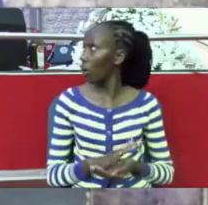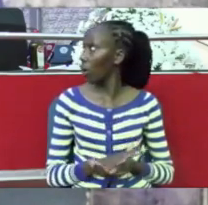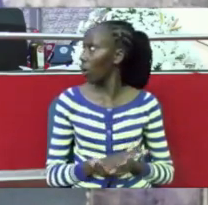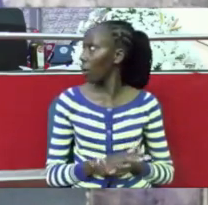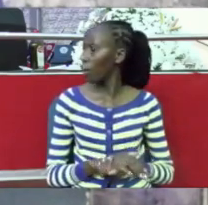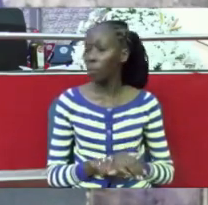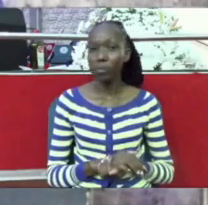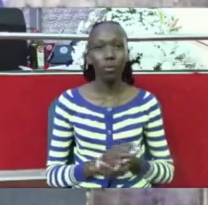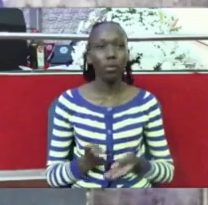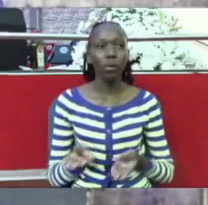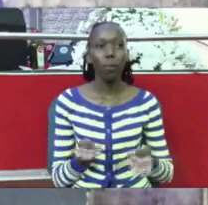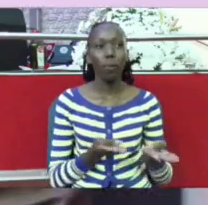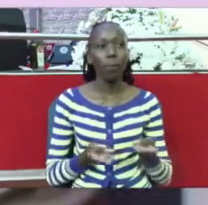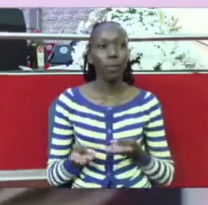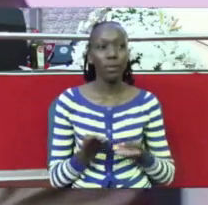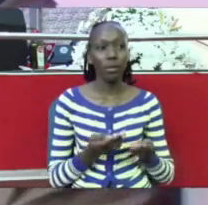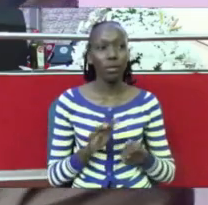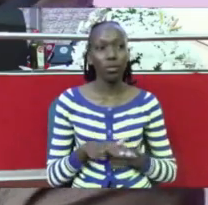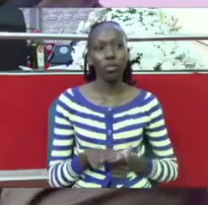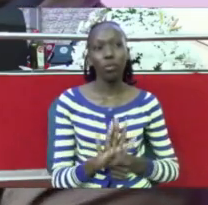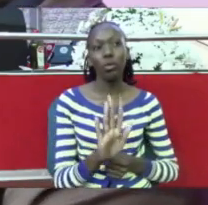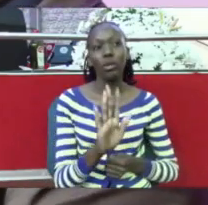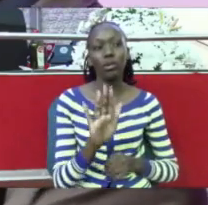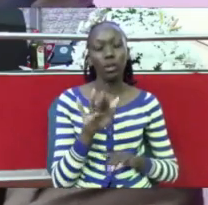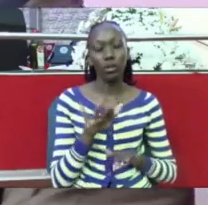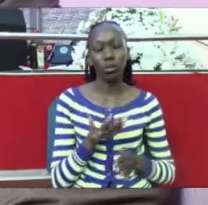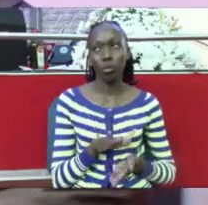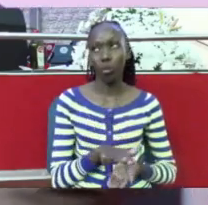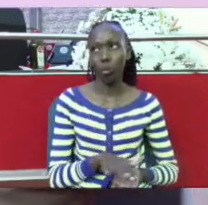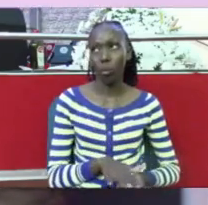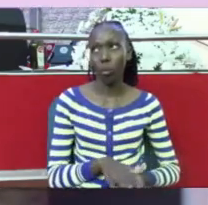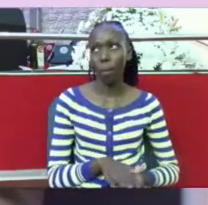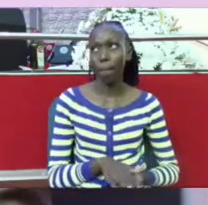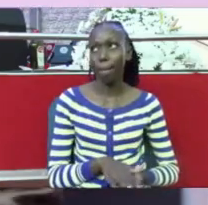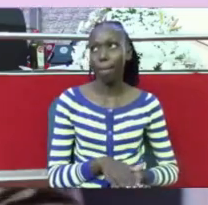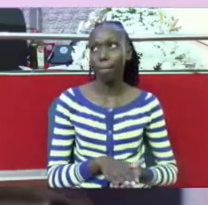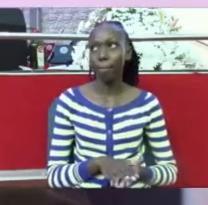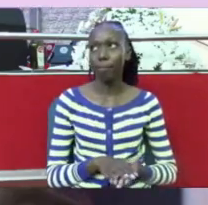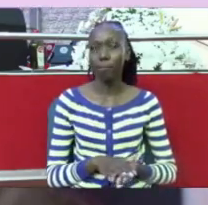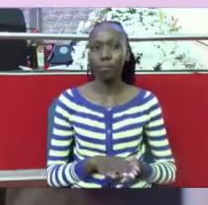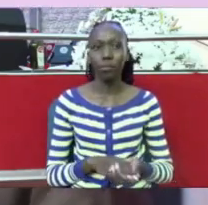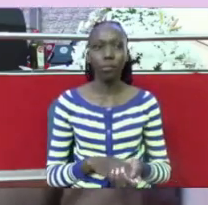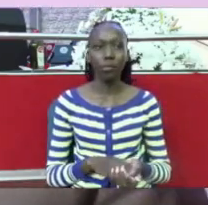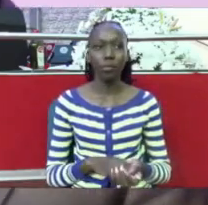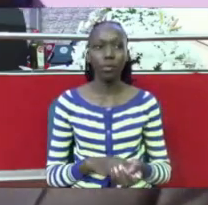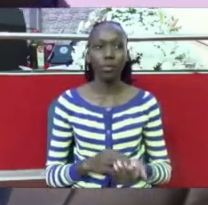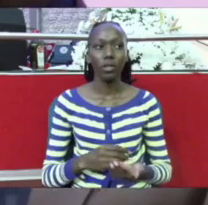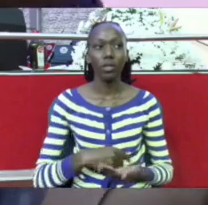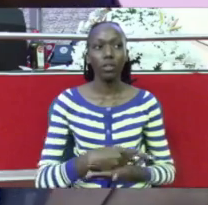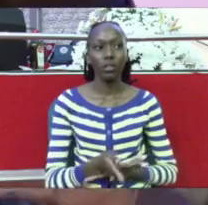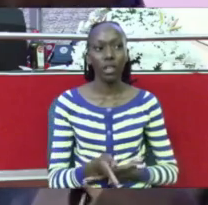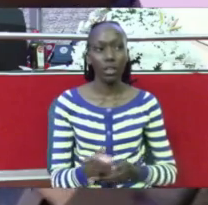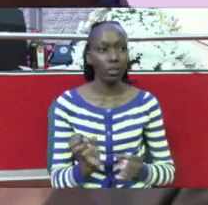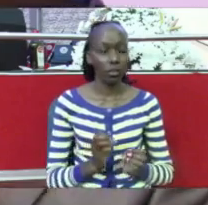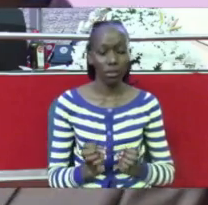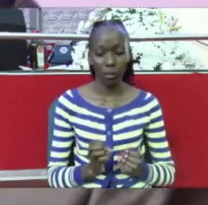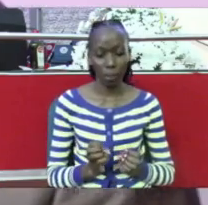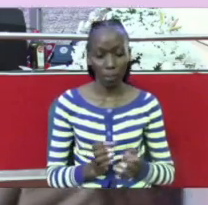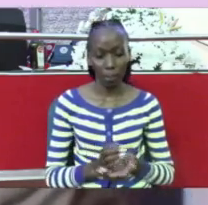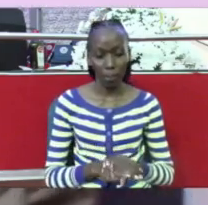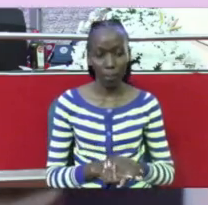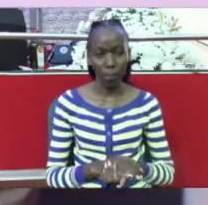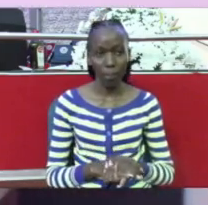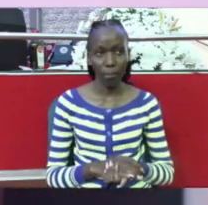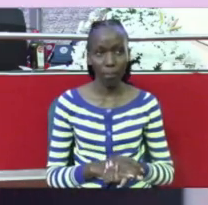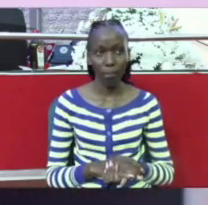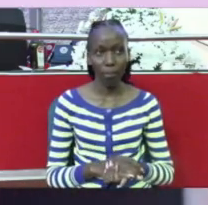business has been going low. Ama biashara yako ilikuwa ikishuka. There has not been any sales. Haukukuza sasa. Those who depend on contracts